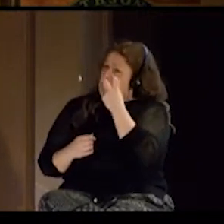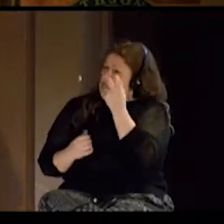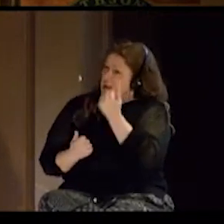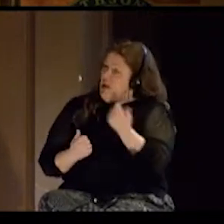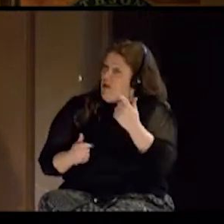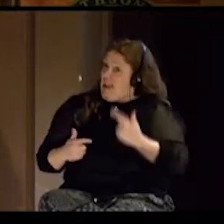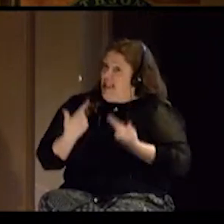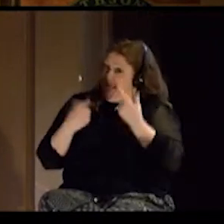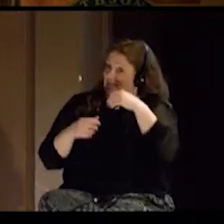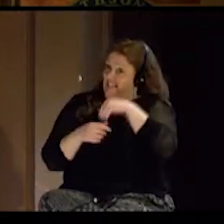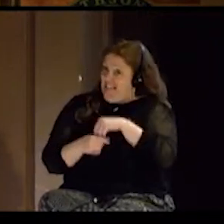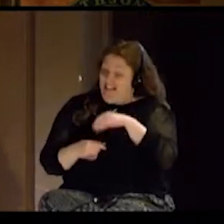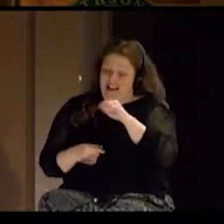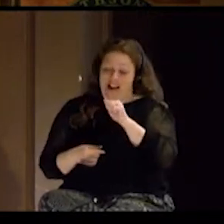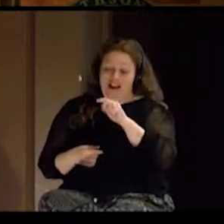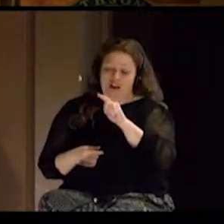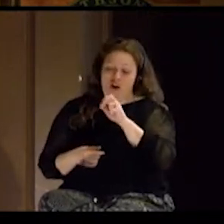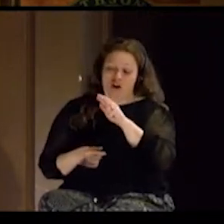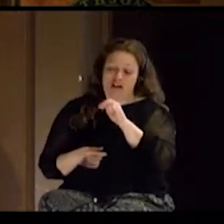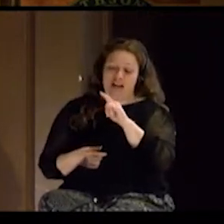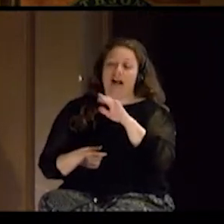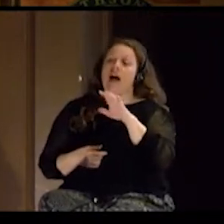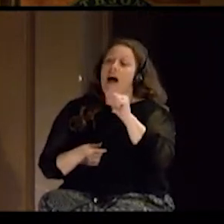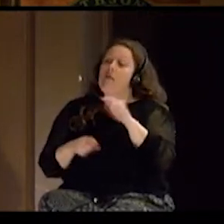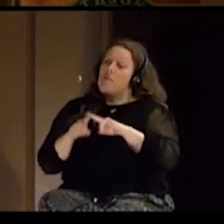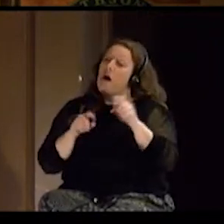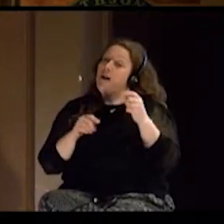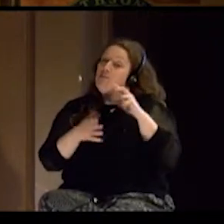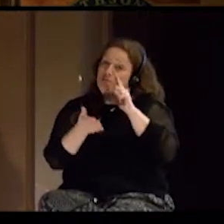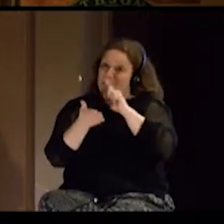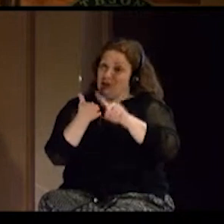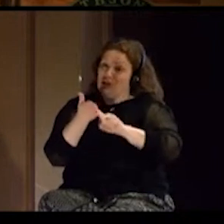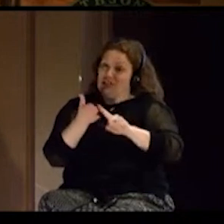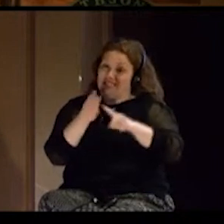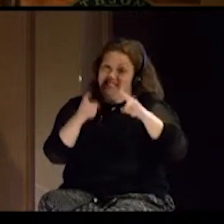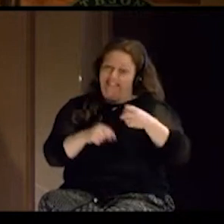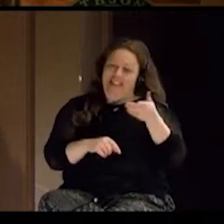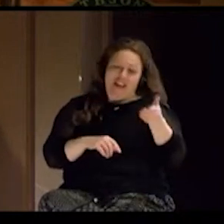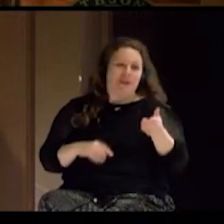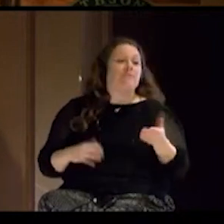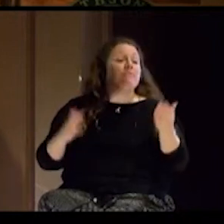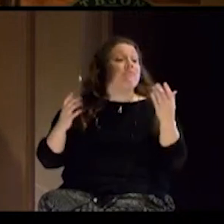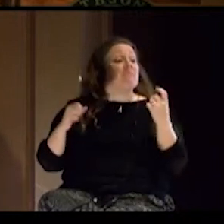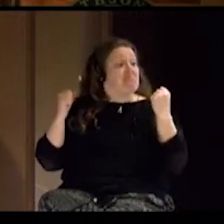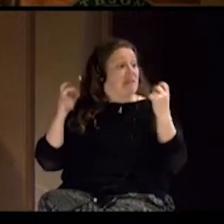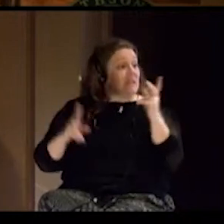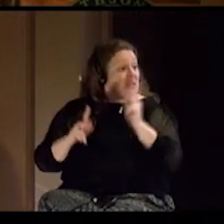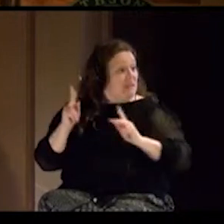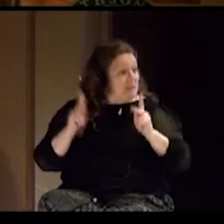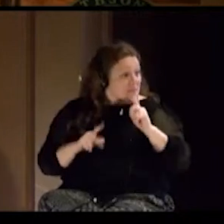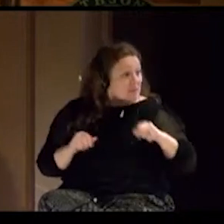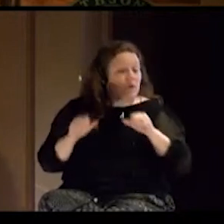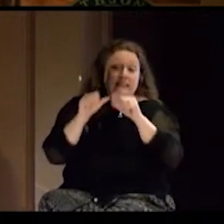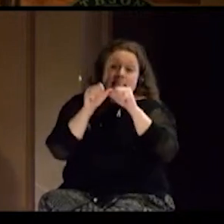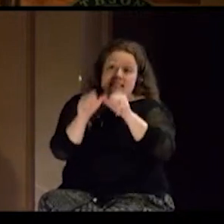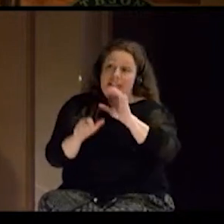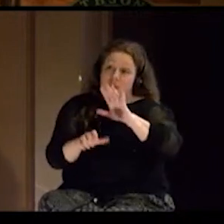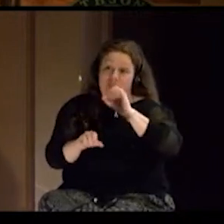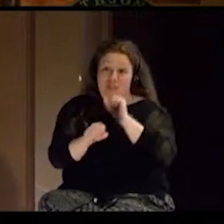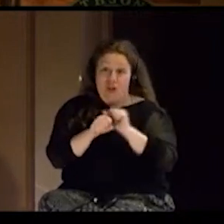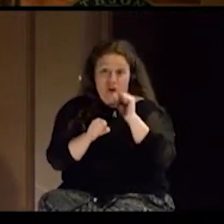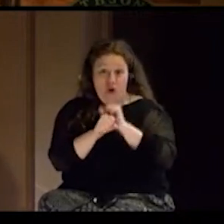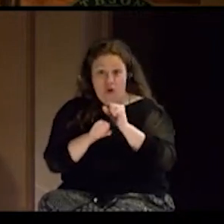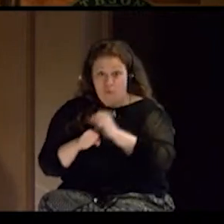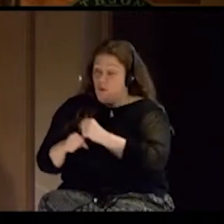of your research. As you'll hear today, many continue the work they began during their time here at the